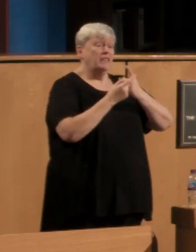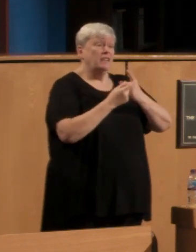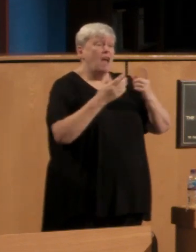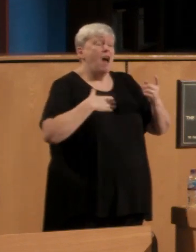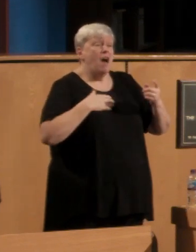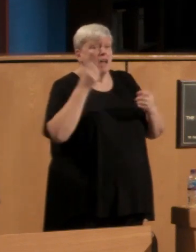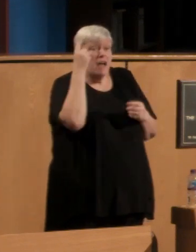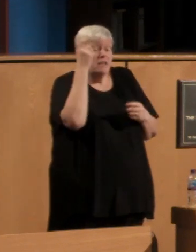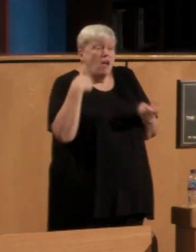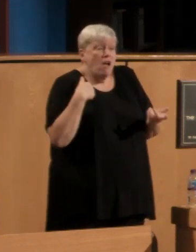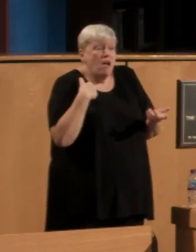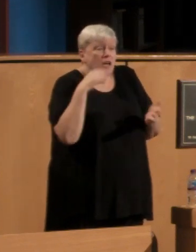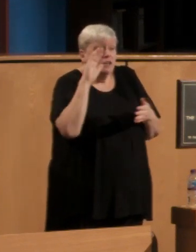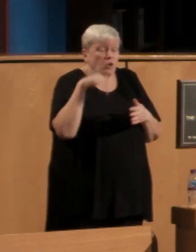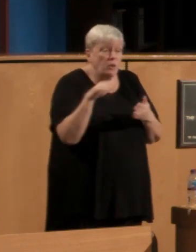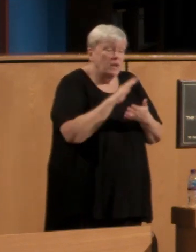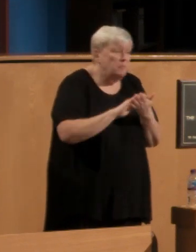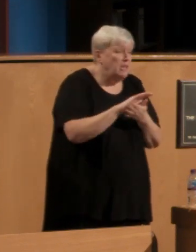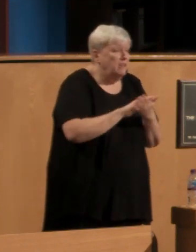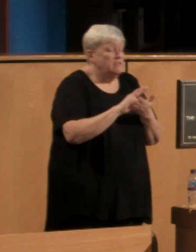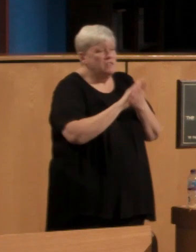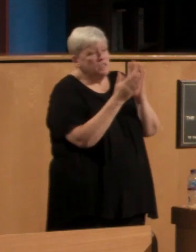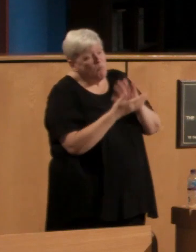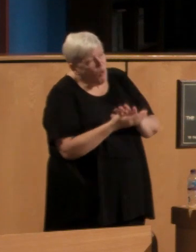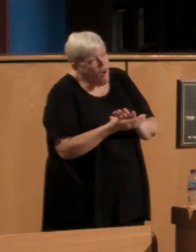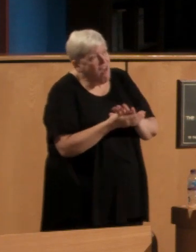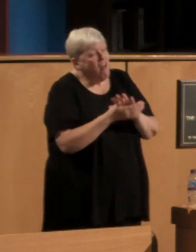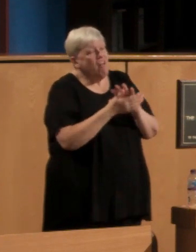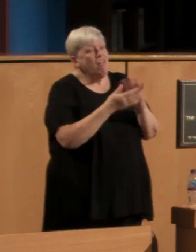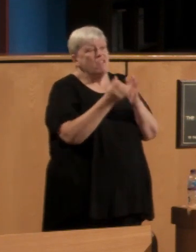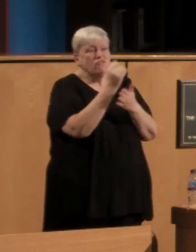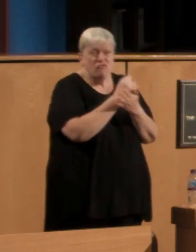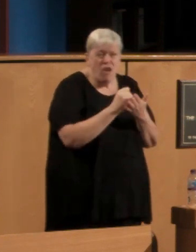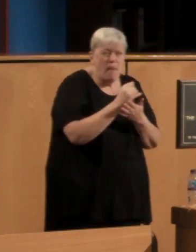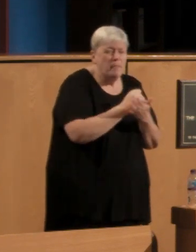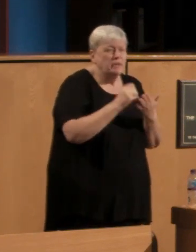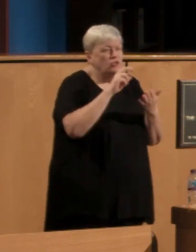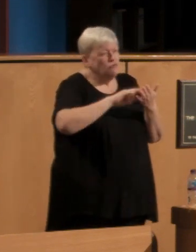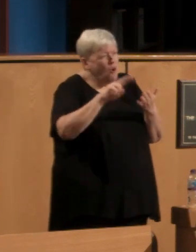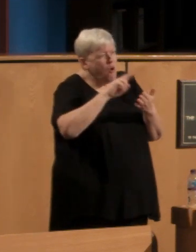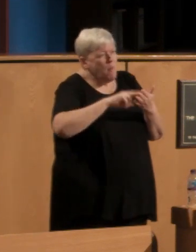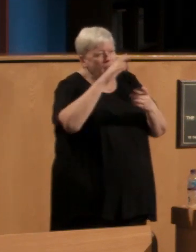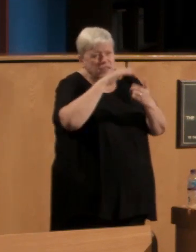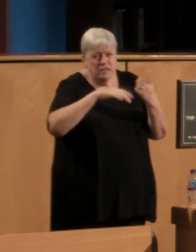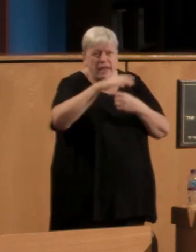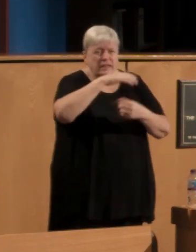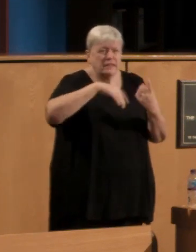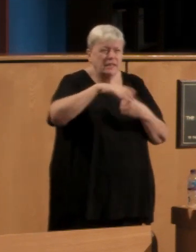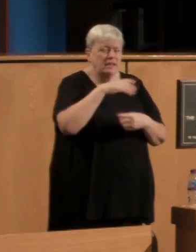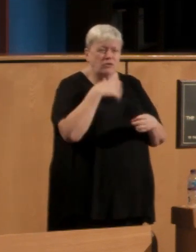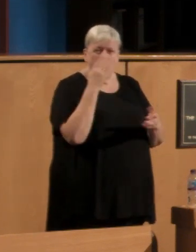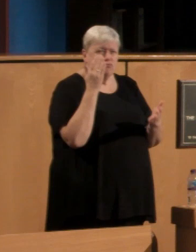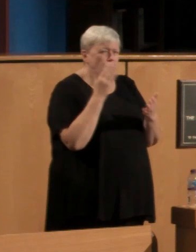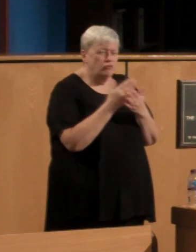idea that queer means to spoil or ruin or corrupt normative society instead of kind of trying